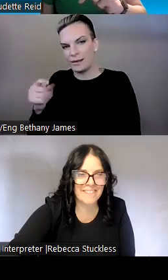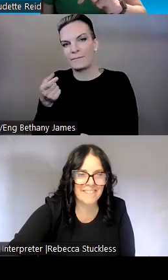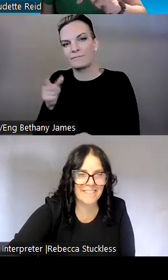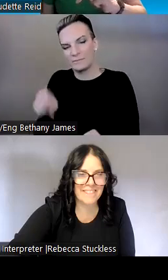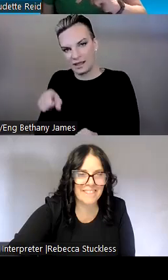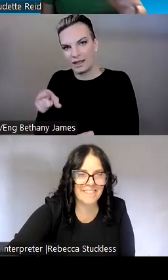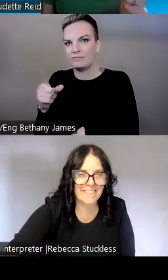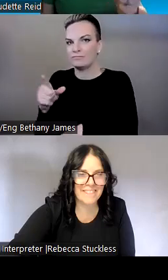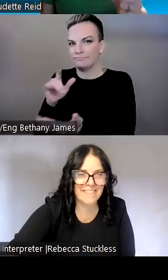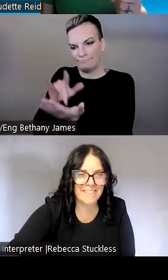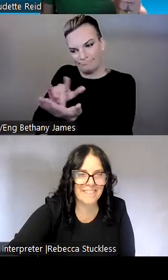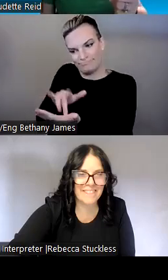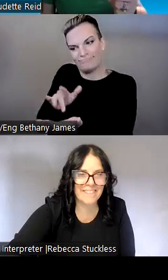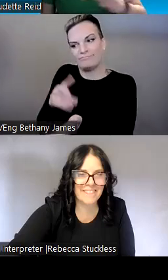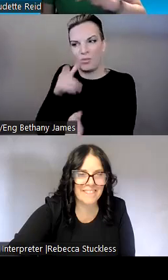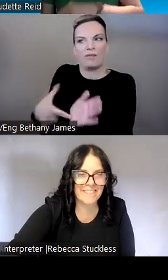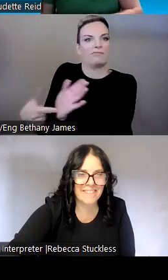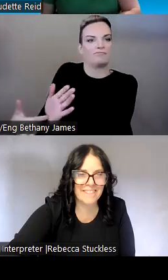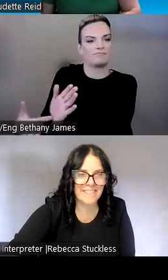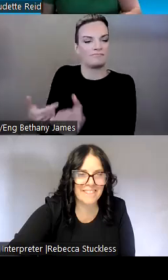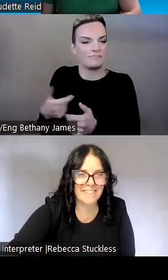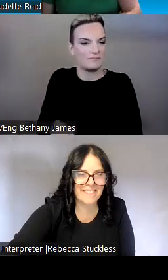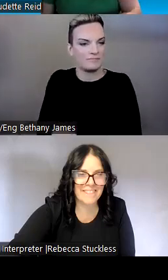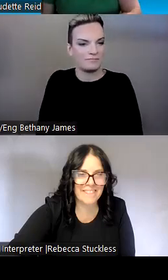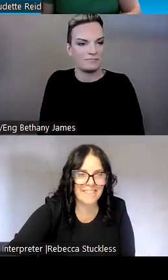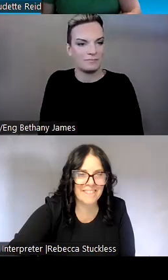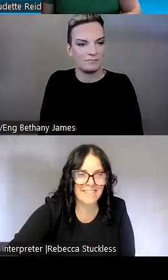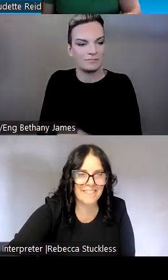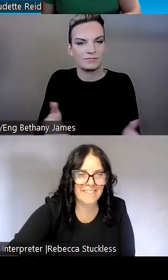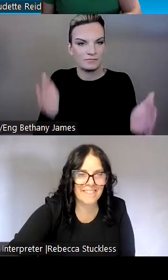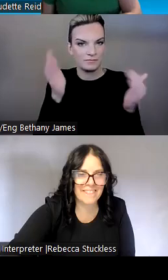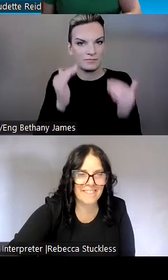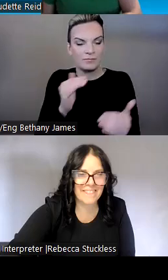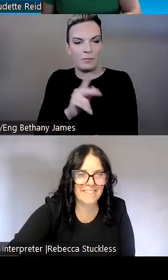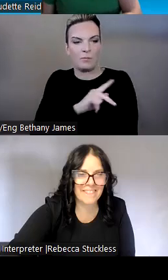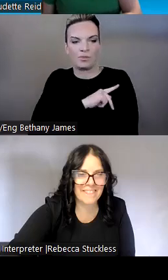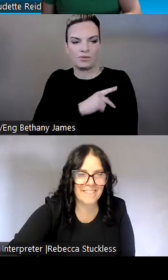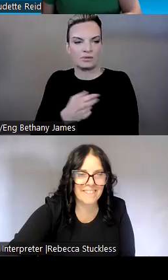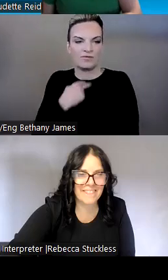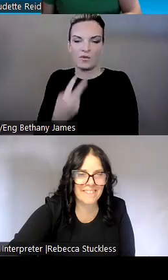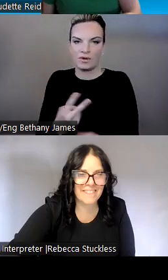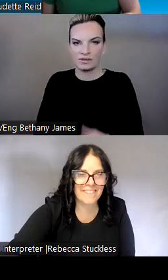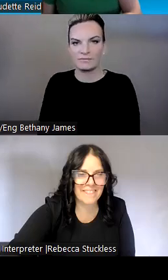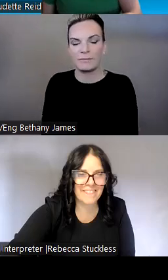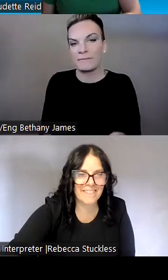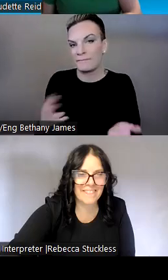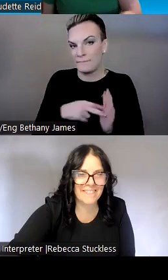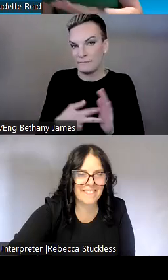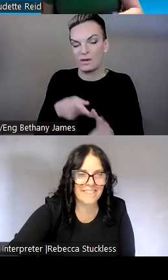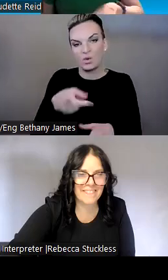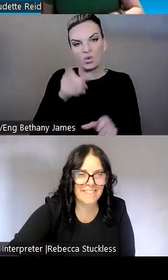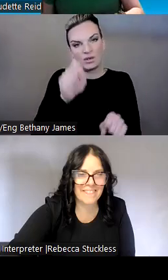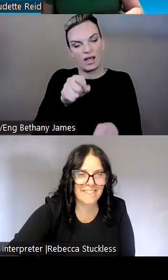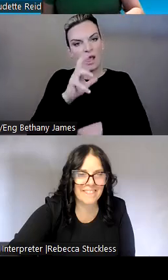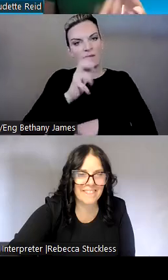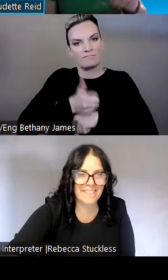conversations. The next is personal voice. And this is the ability to create a voice